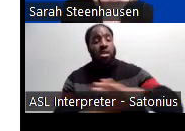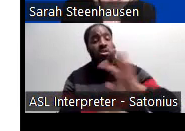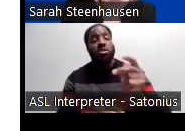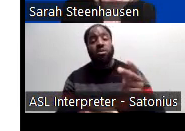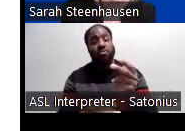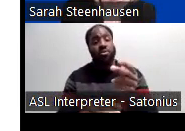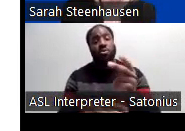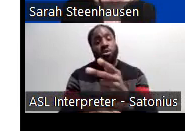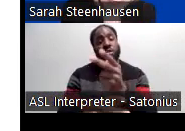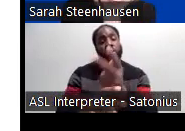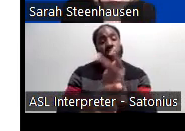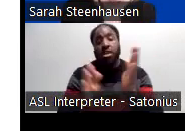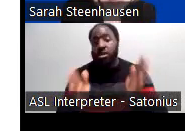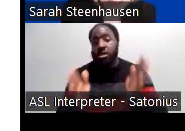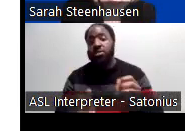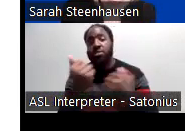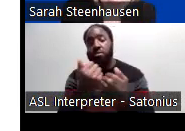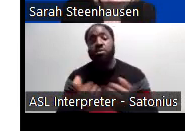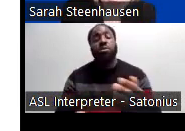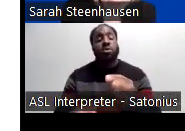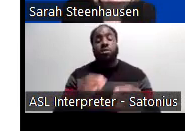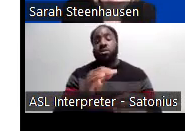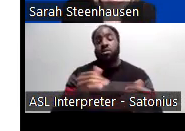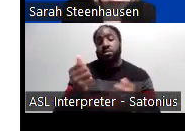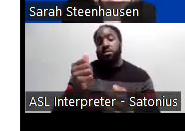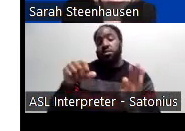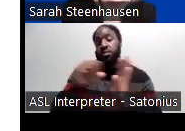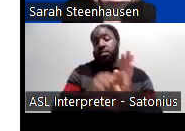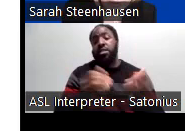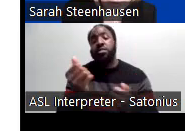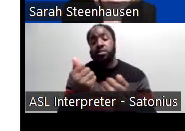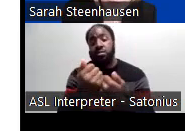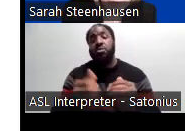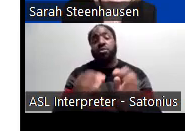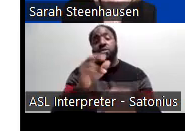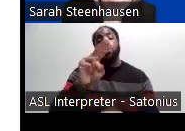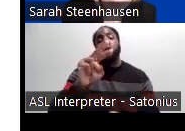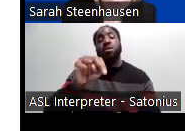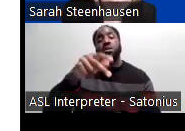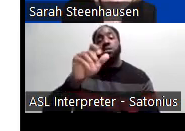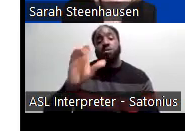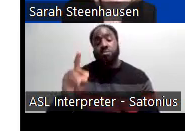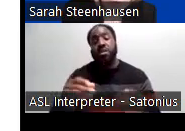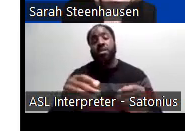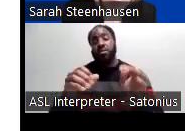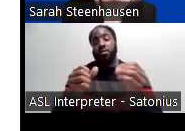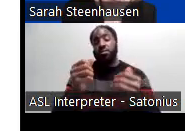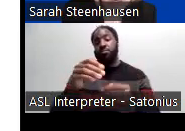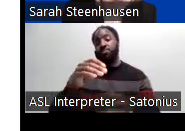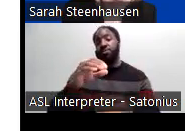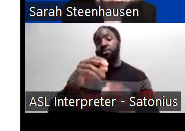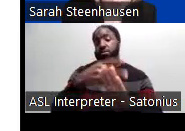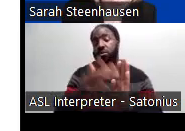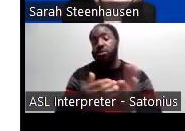support, supporting our state's over 6 million unpaid family caregivers and friends who